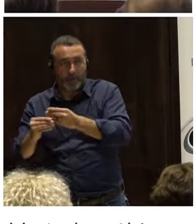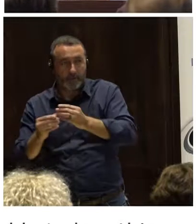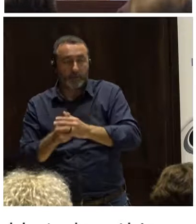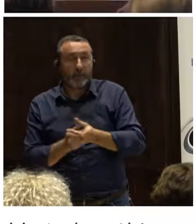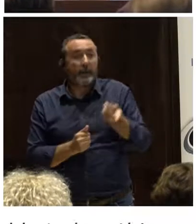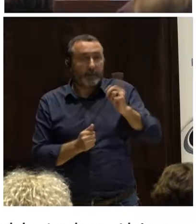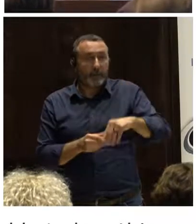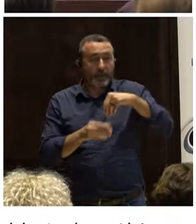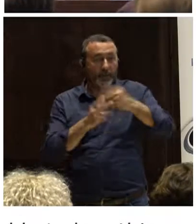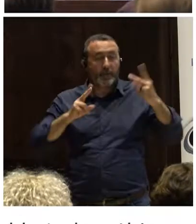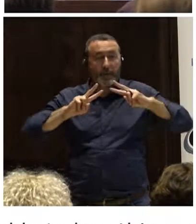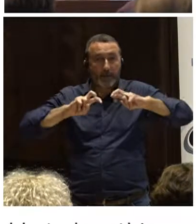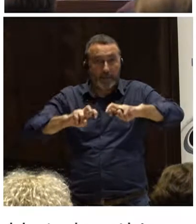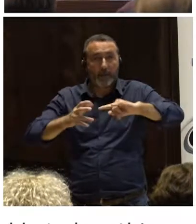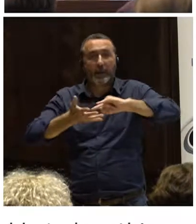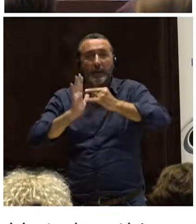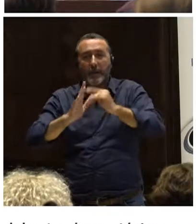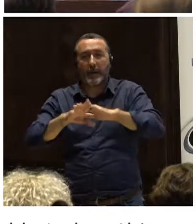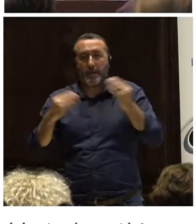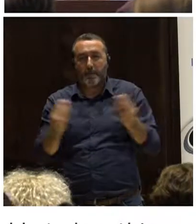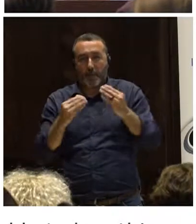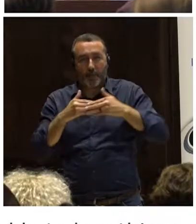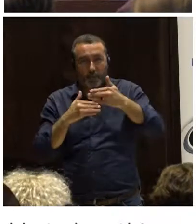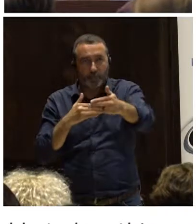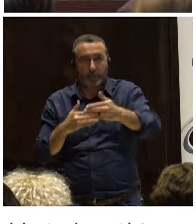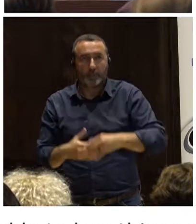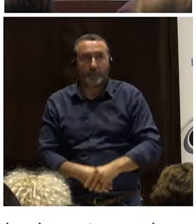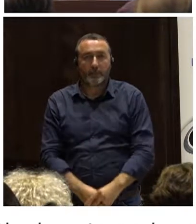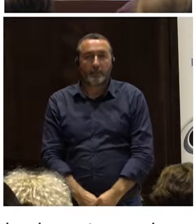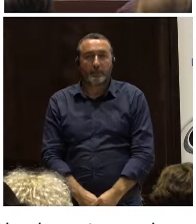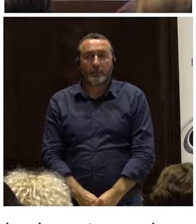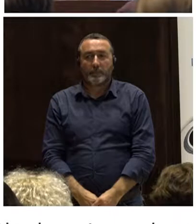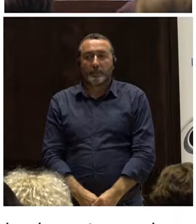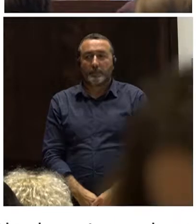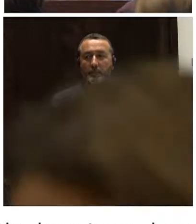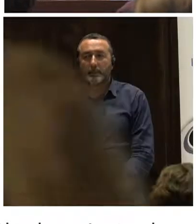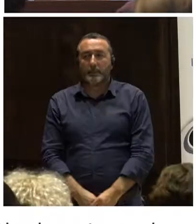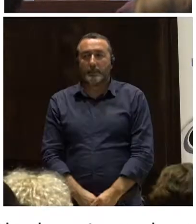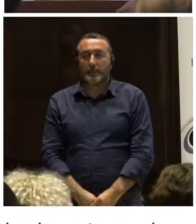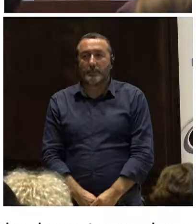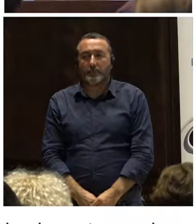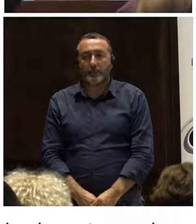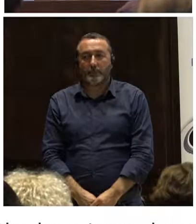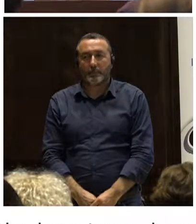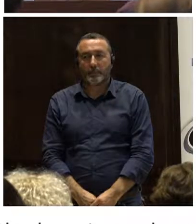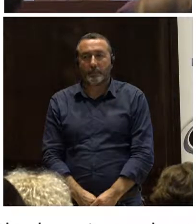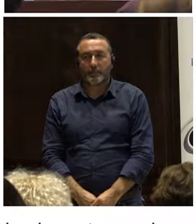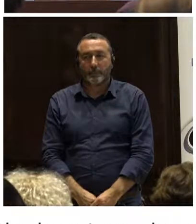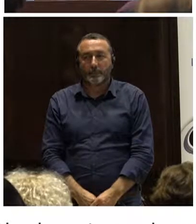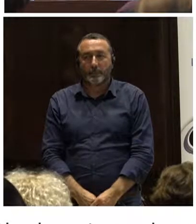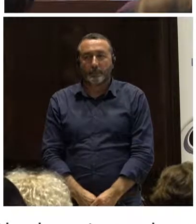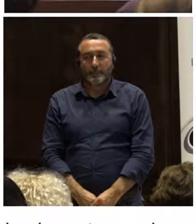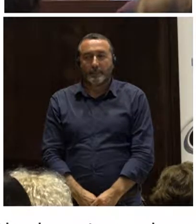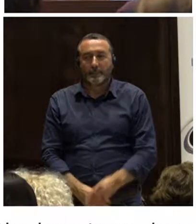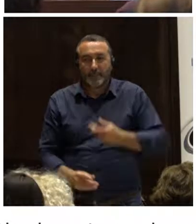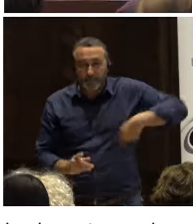So at the Impact Clients Now side, we've been using little Lego robots